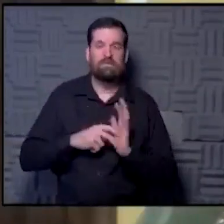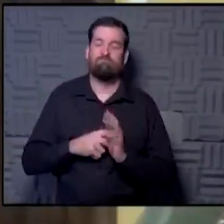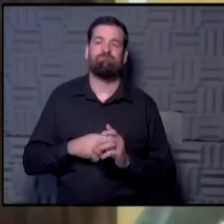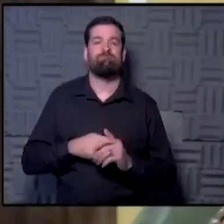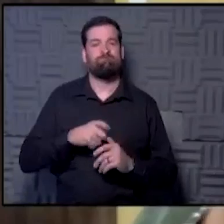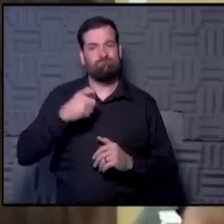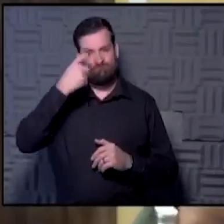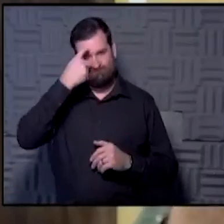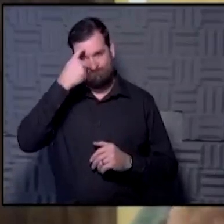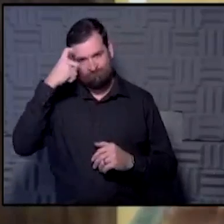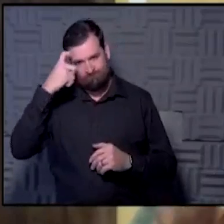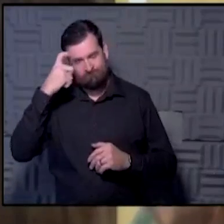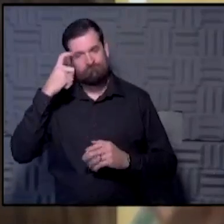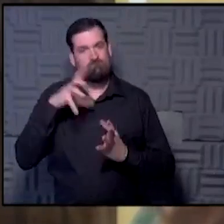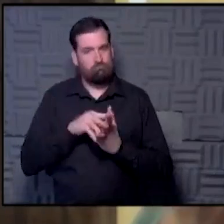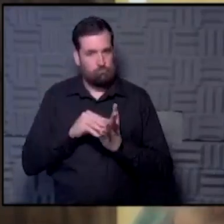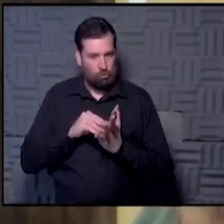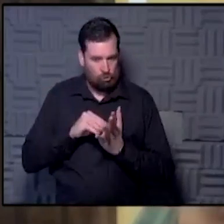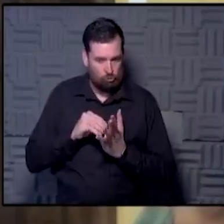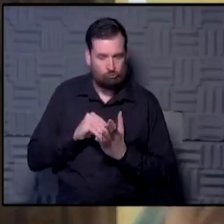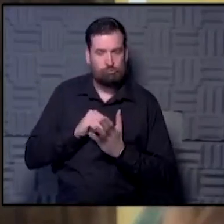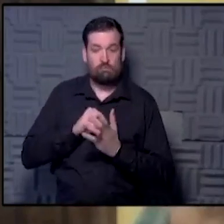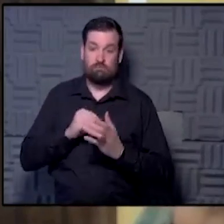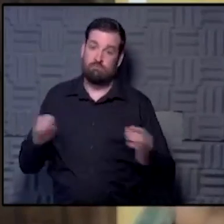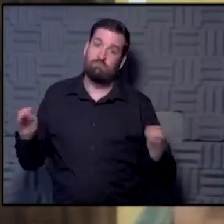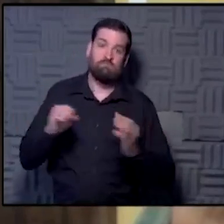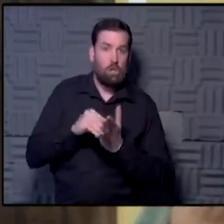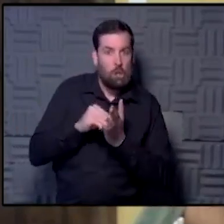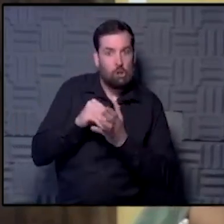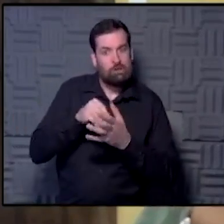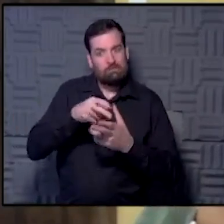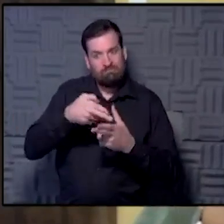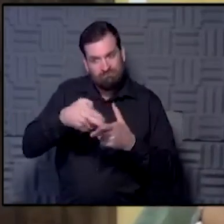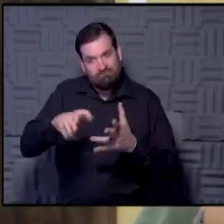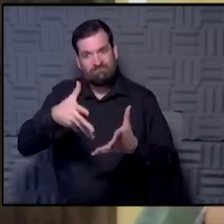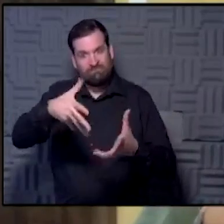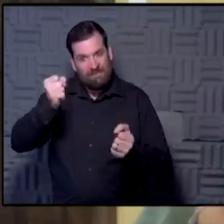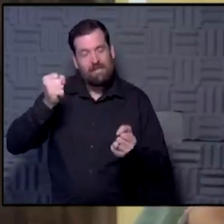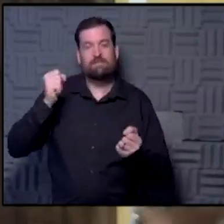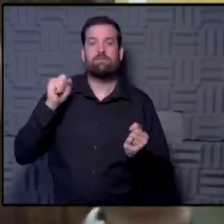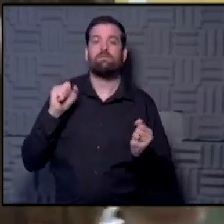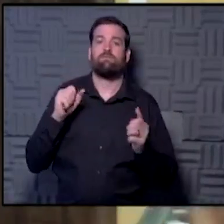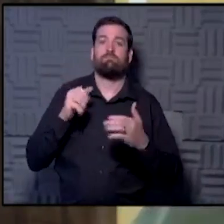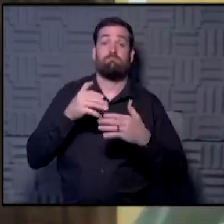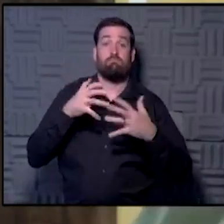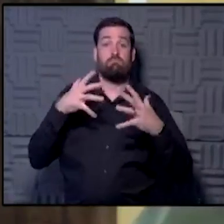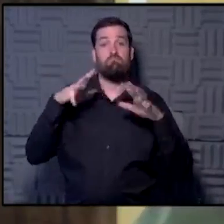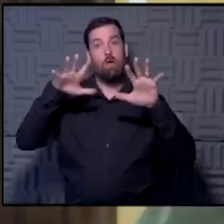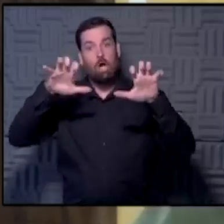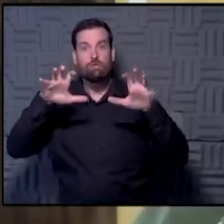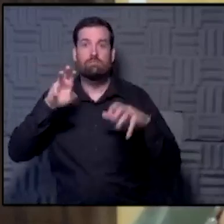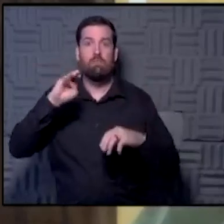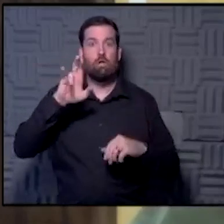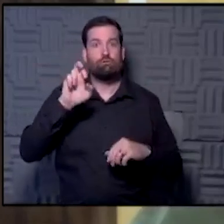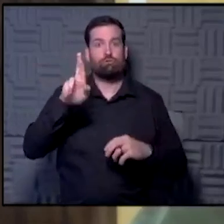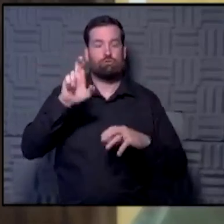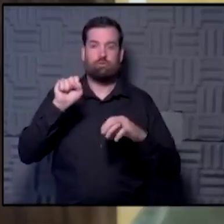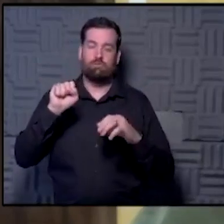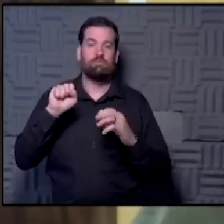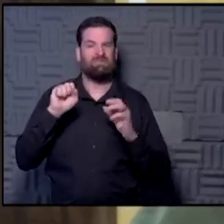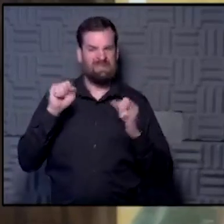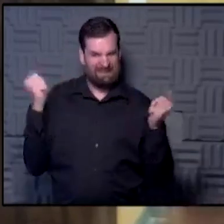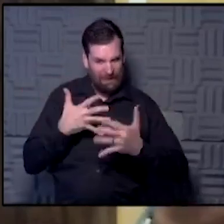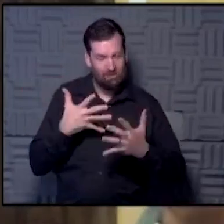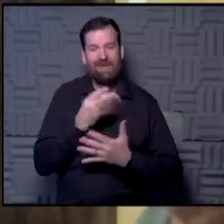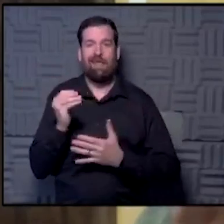very quickly how to create monsters who are scary, who can still be safely protected. And that certainly has helped our